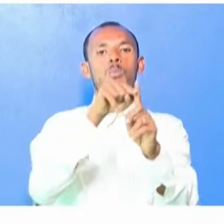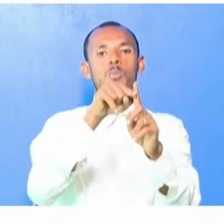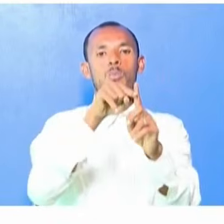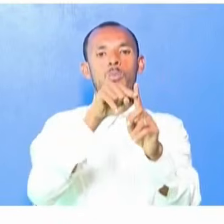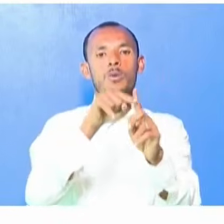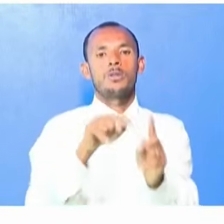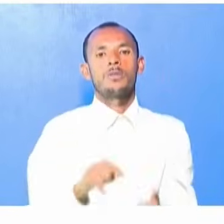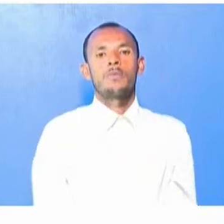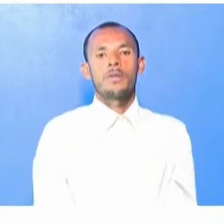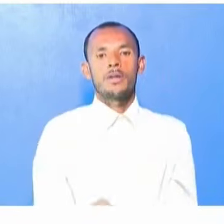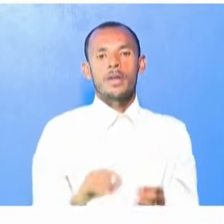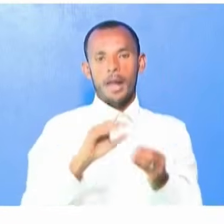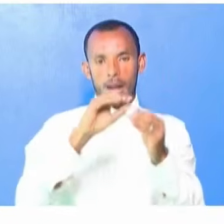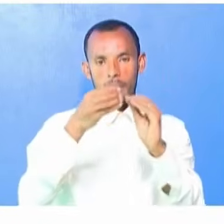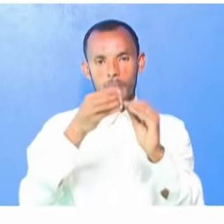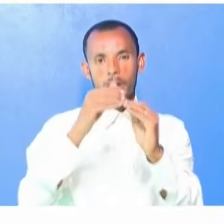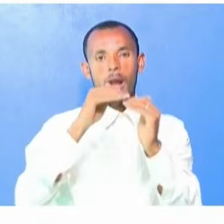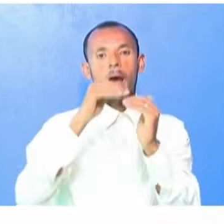above